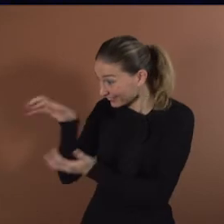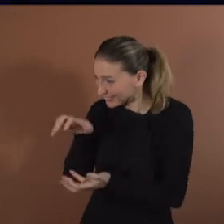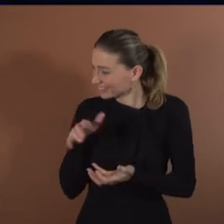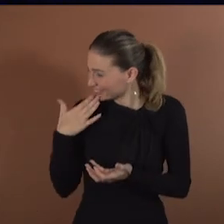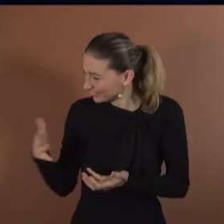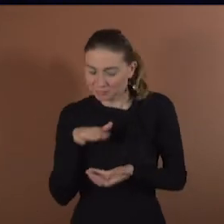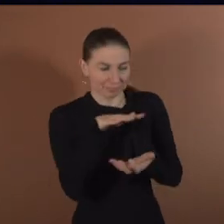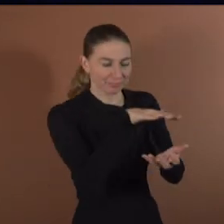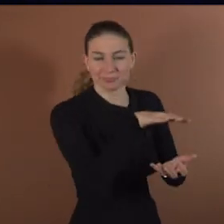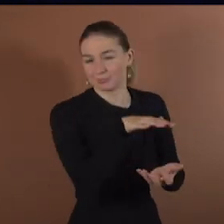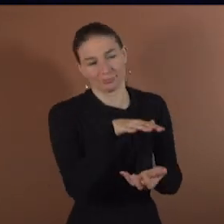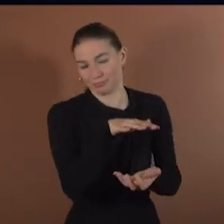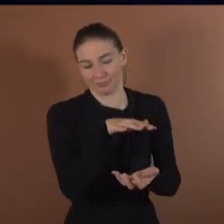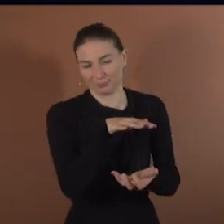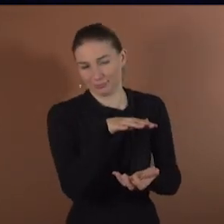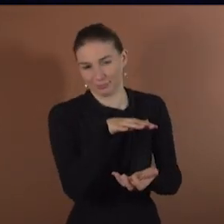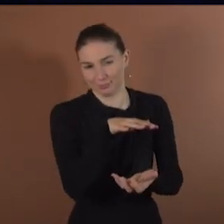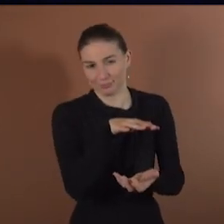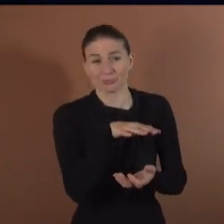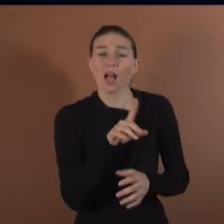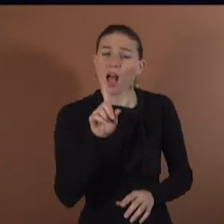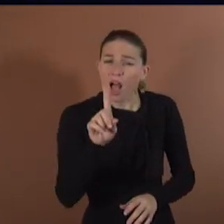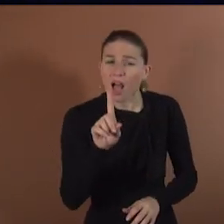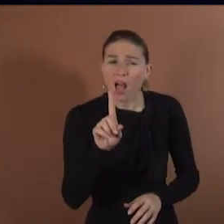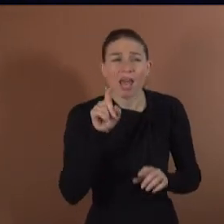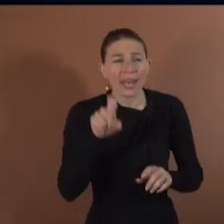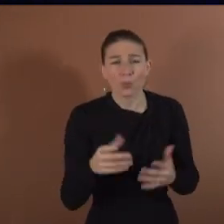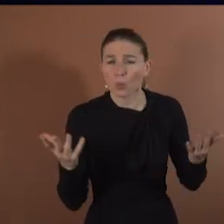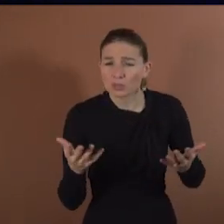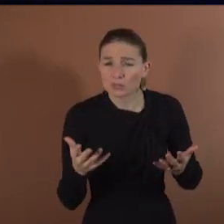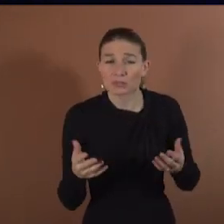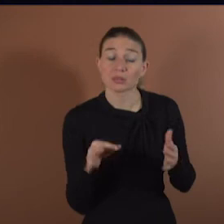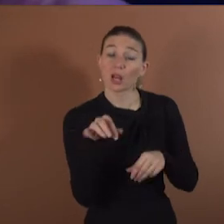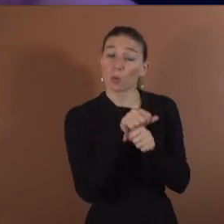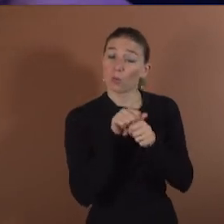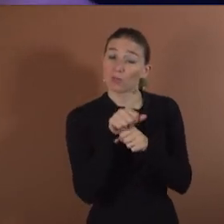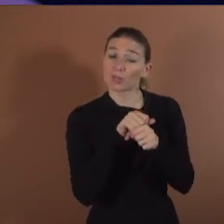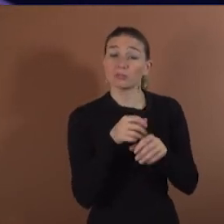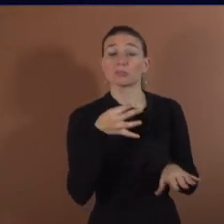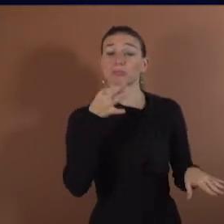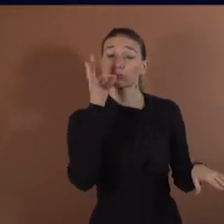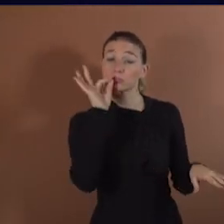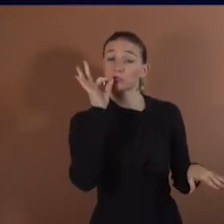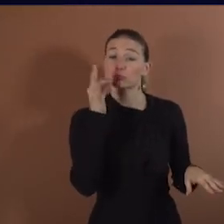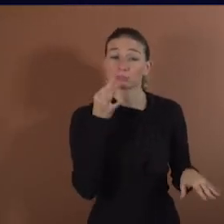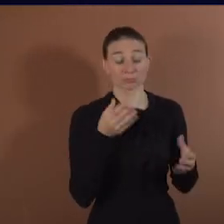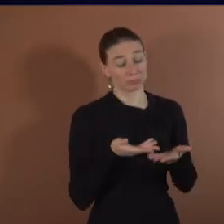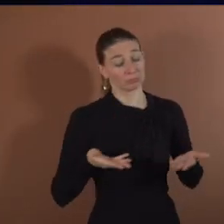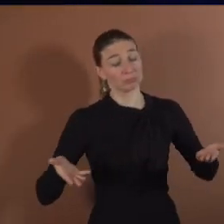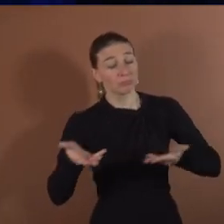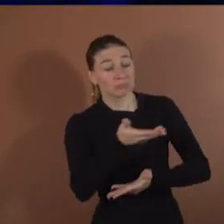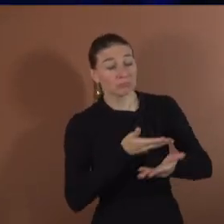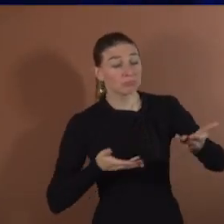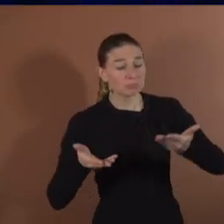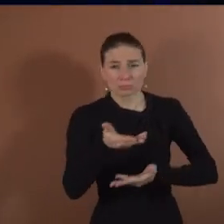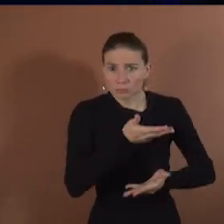never happened to us. We found that we only needed coffee to start with, and secondly, after about half an hour, we had 300 ideas. We had more ideas than we knew